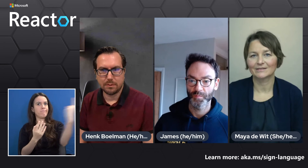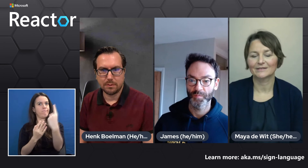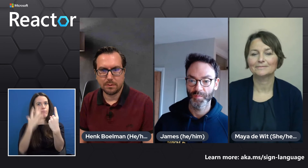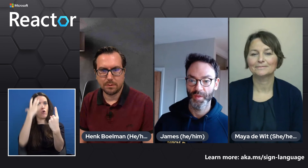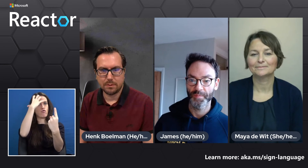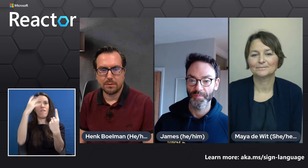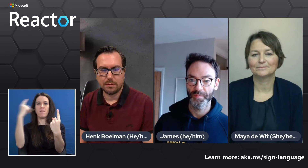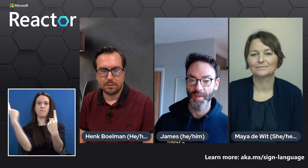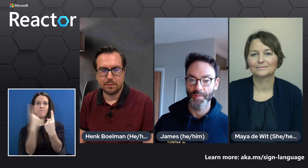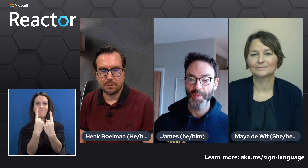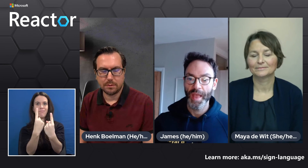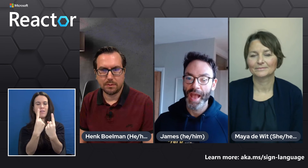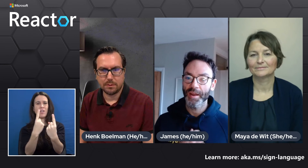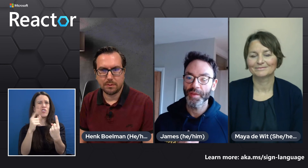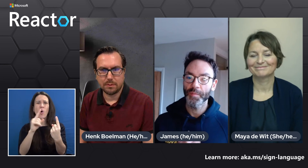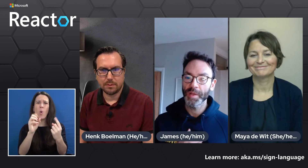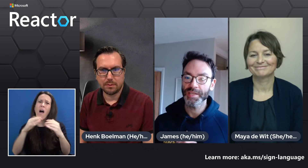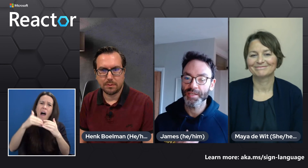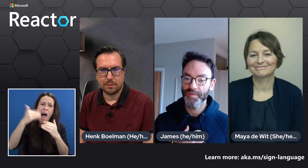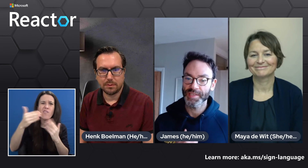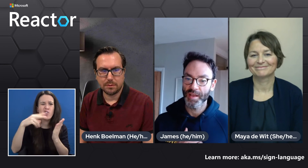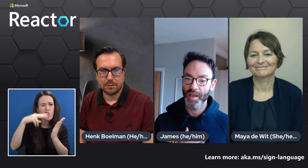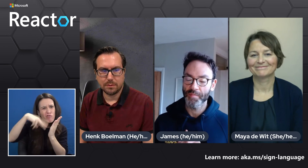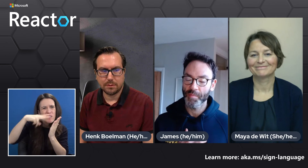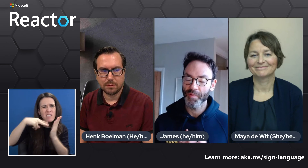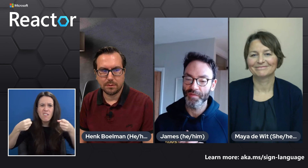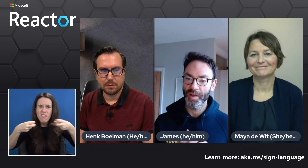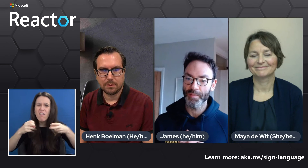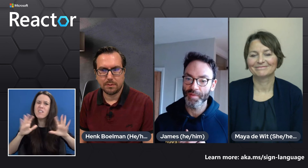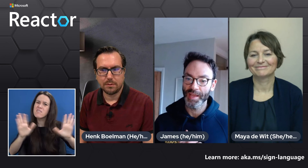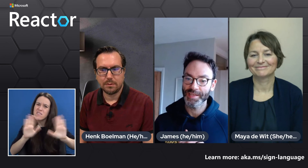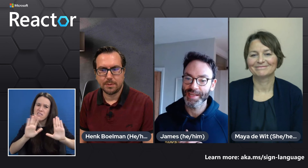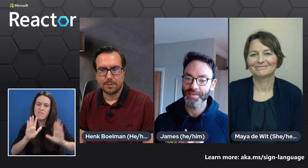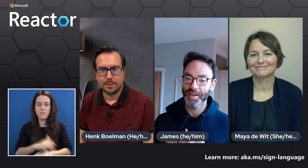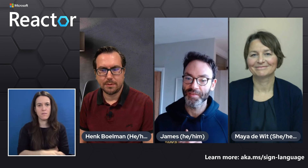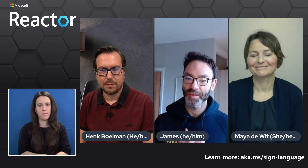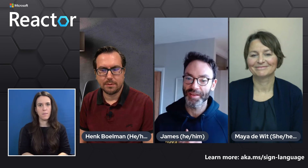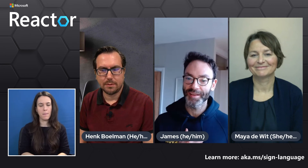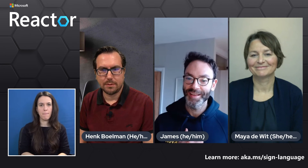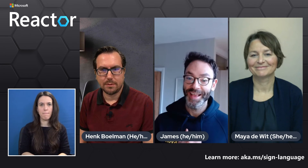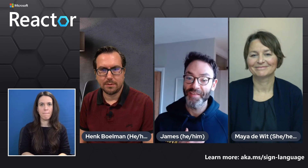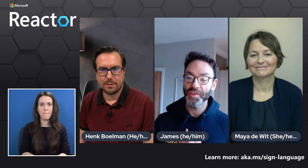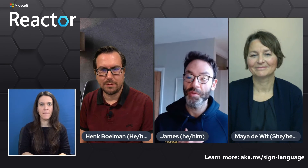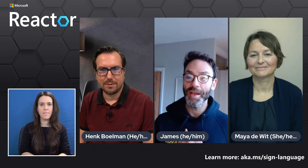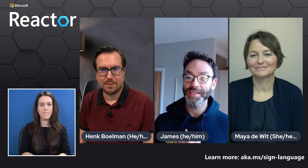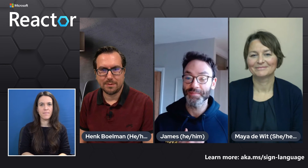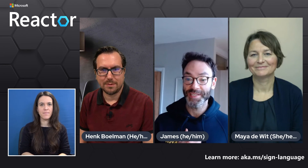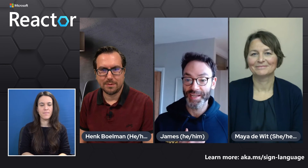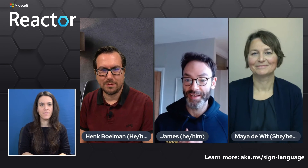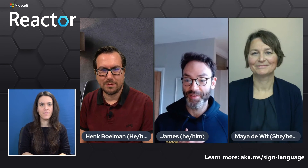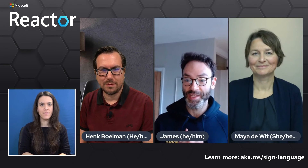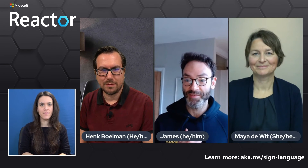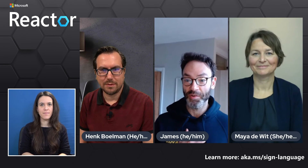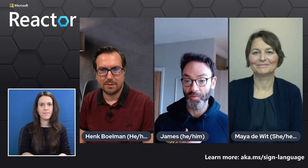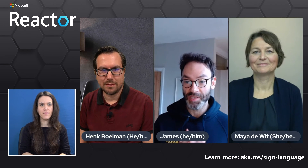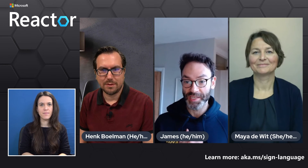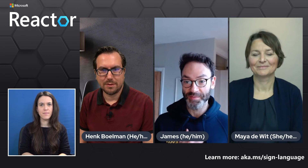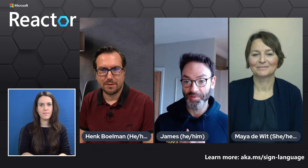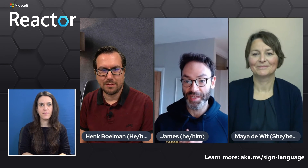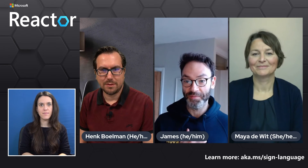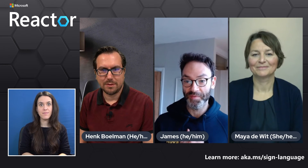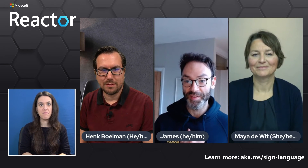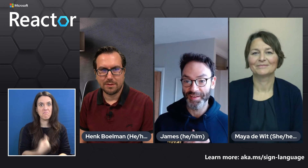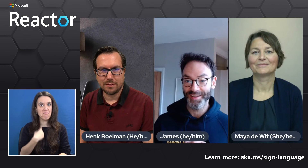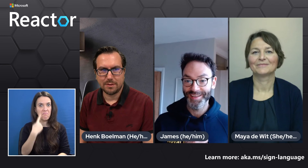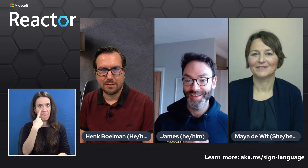text. Yeah, and I think we touched on this briefly earlier, but it sounds like in the US in particular, things are a lot more